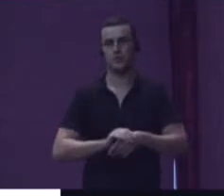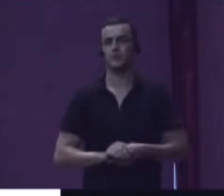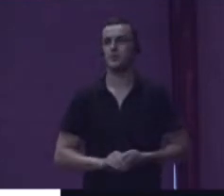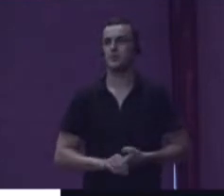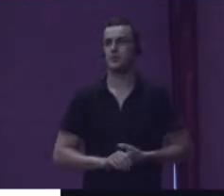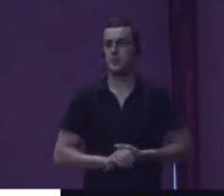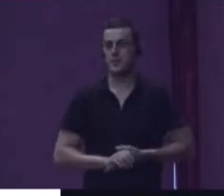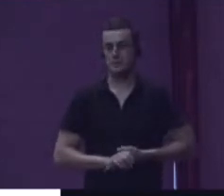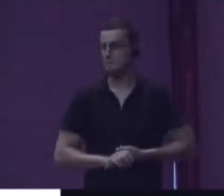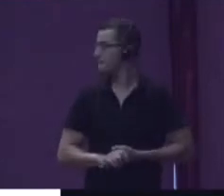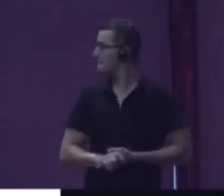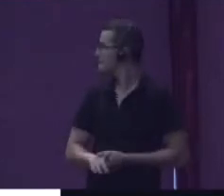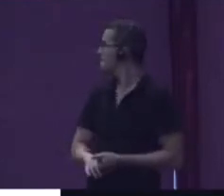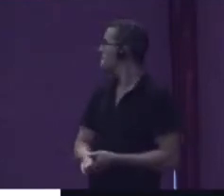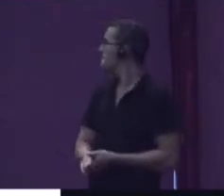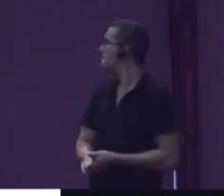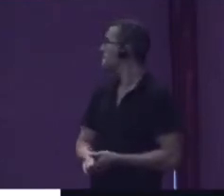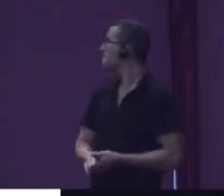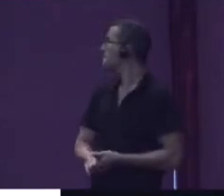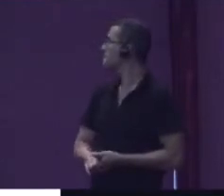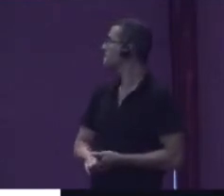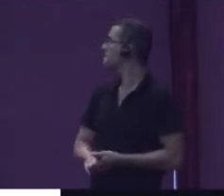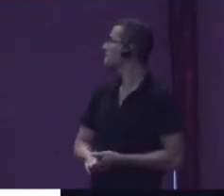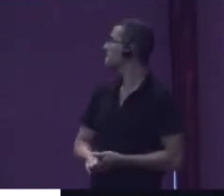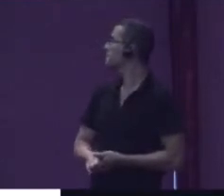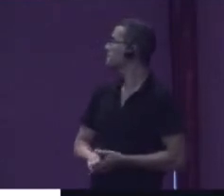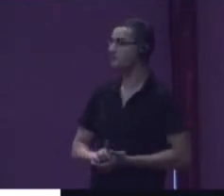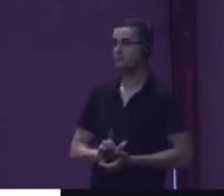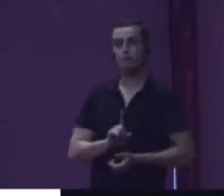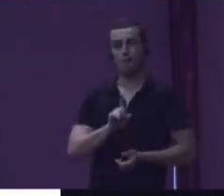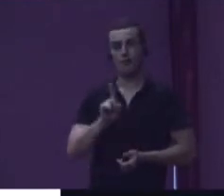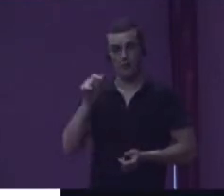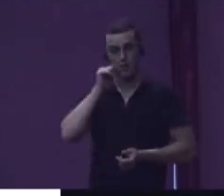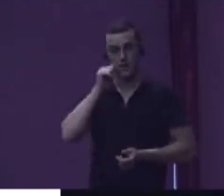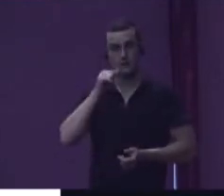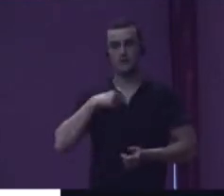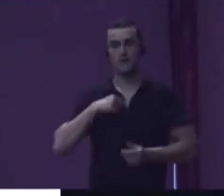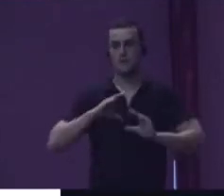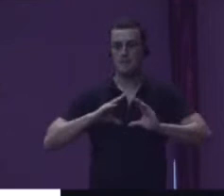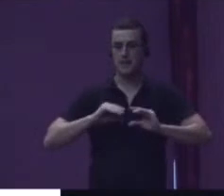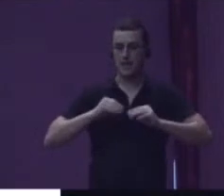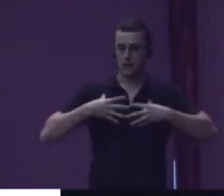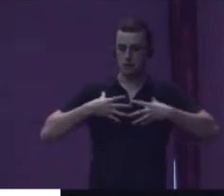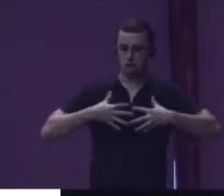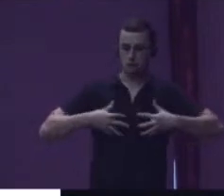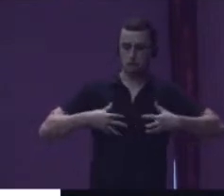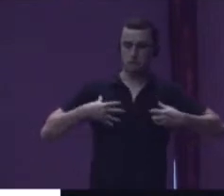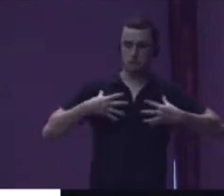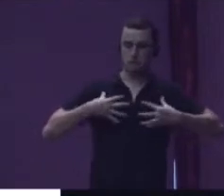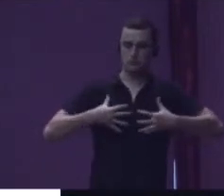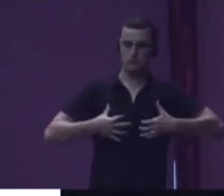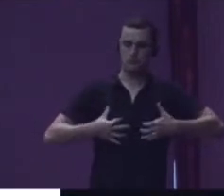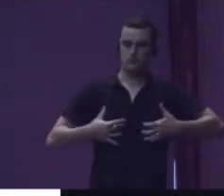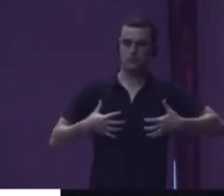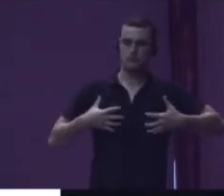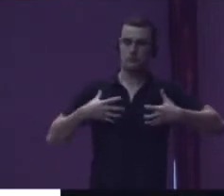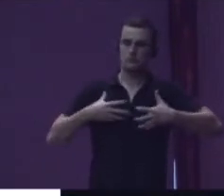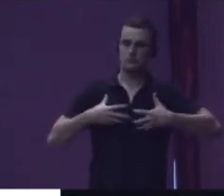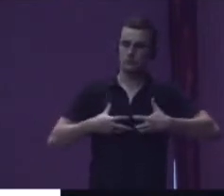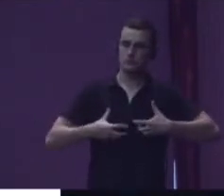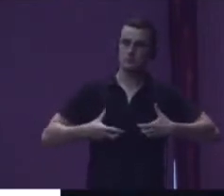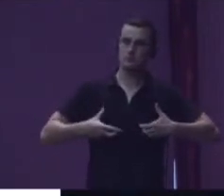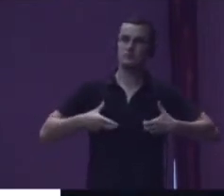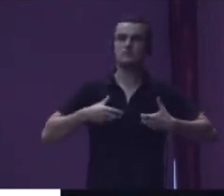here she's massaging the breasts of the woman with a handful of these. Again, the herbs are